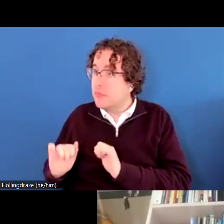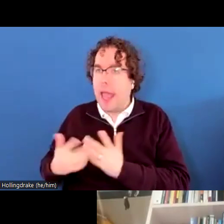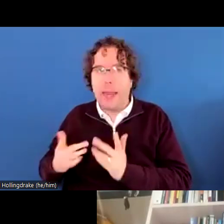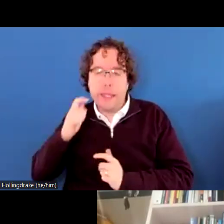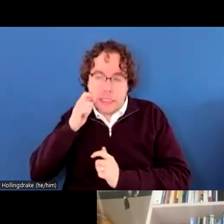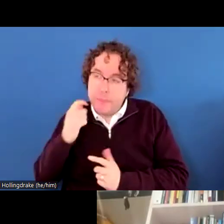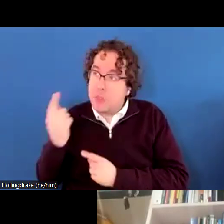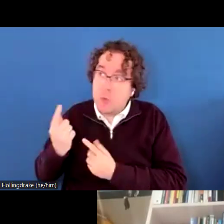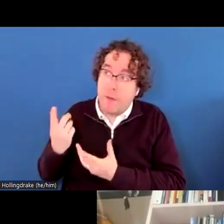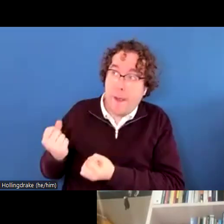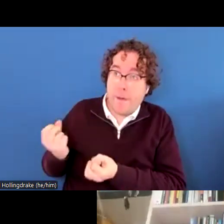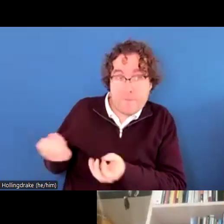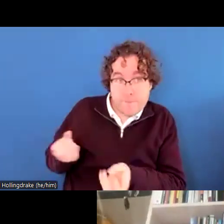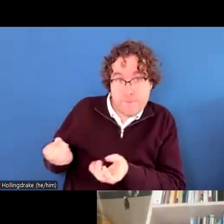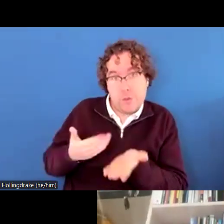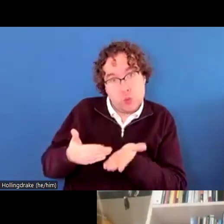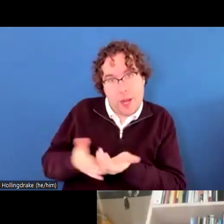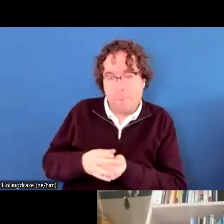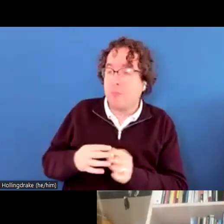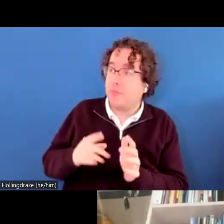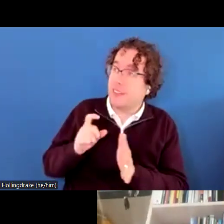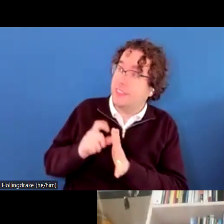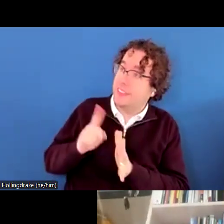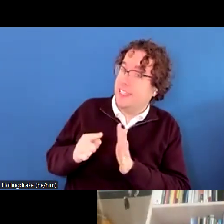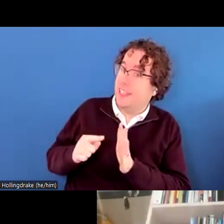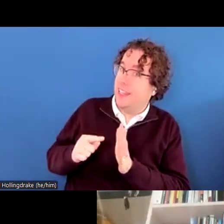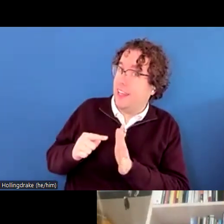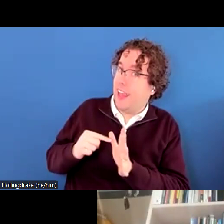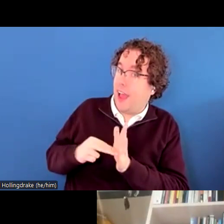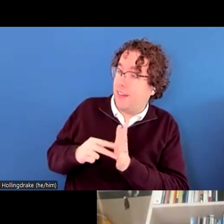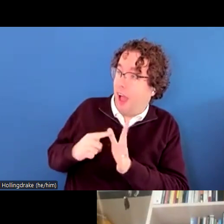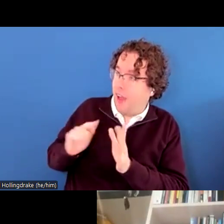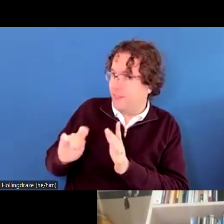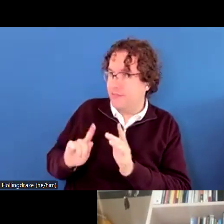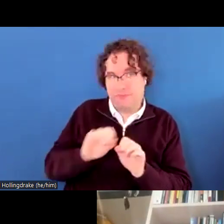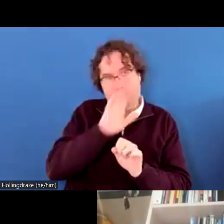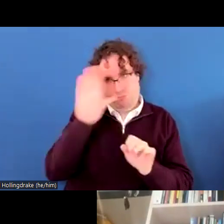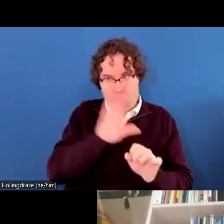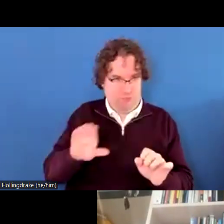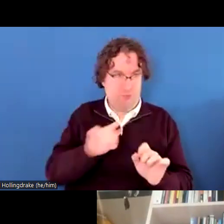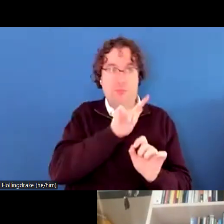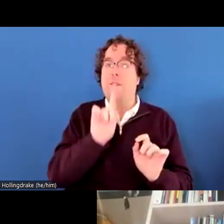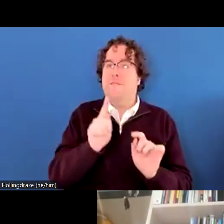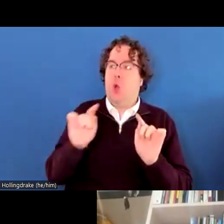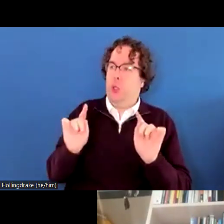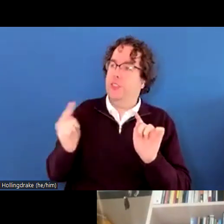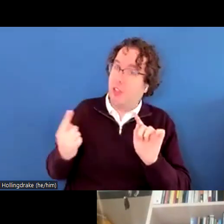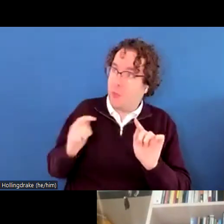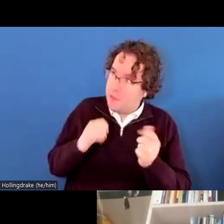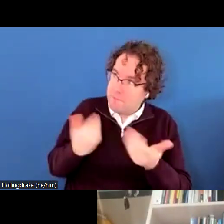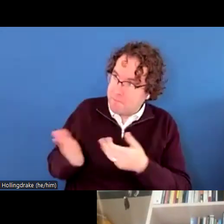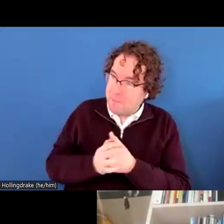you would share. Deanna, you're first on the screen, so I'll come to you first if that's all right. Hey, Kate. Hello,